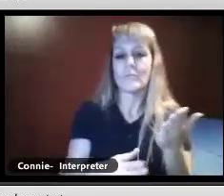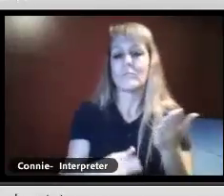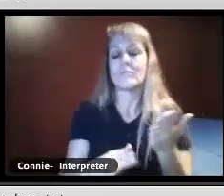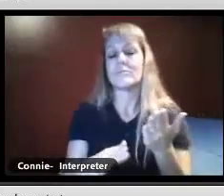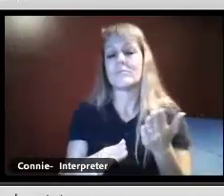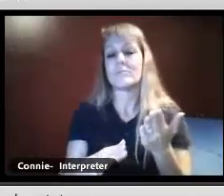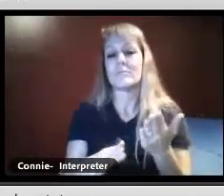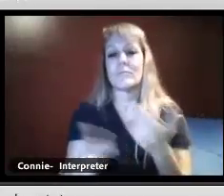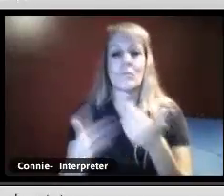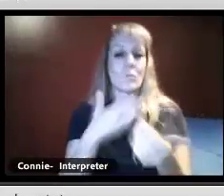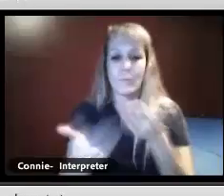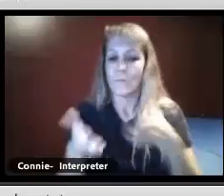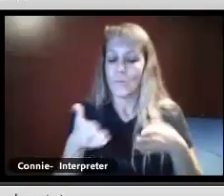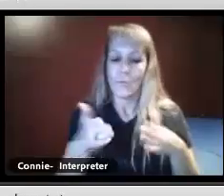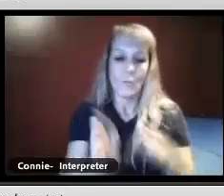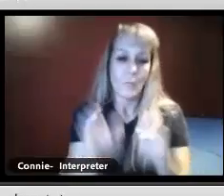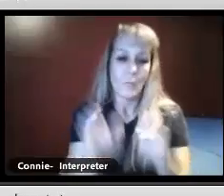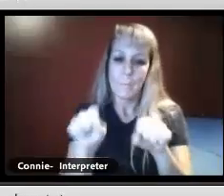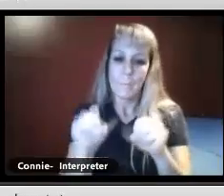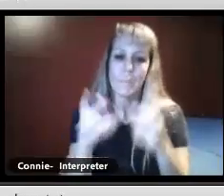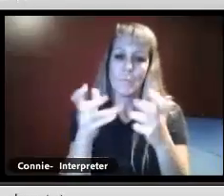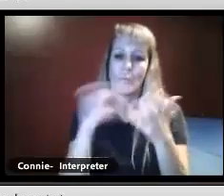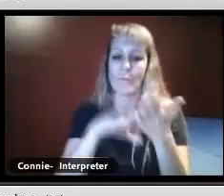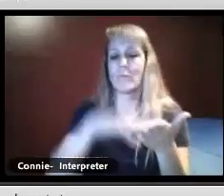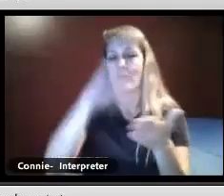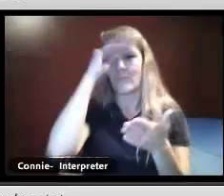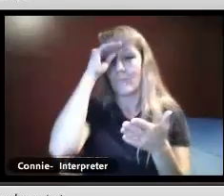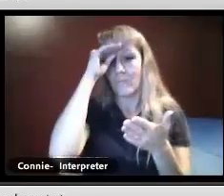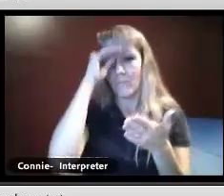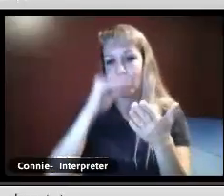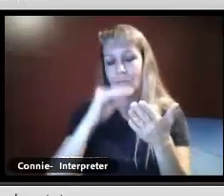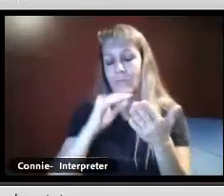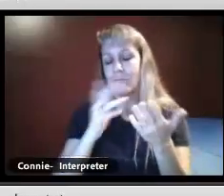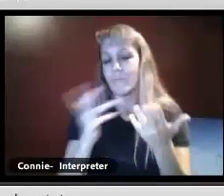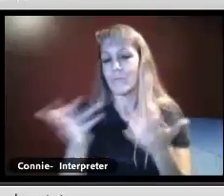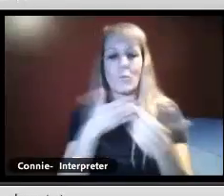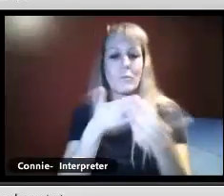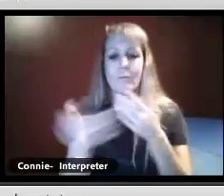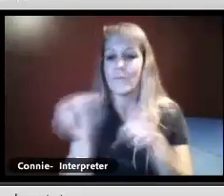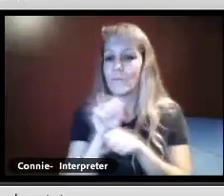by whatever means necessary, whatever works